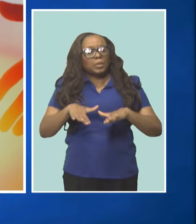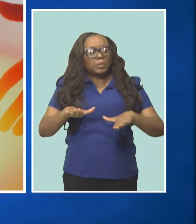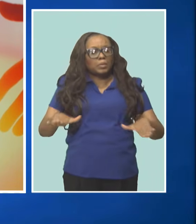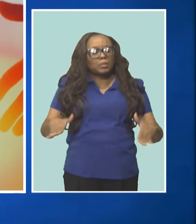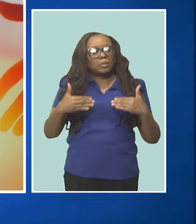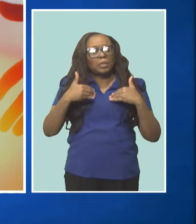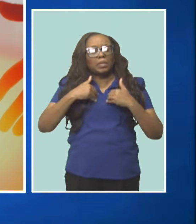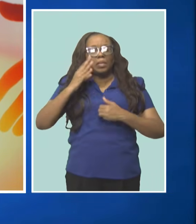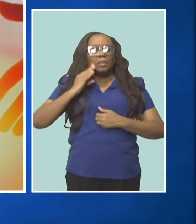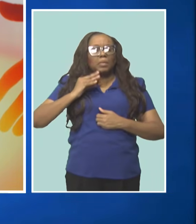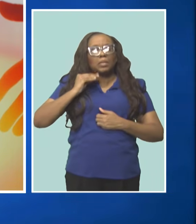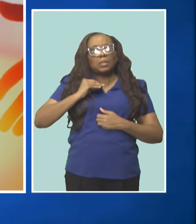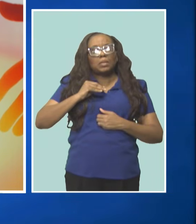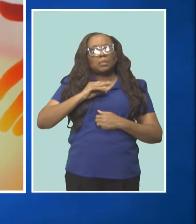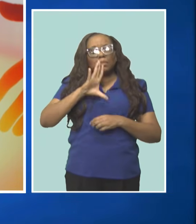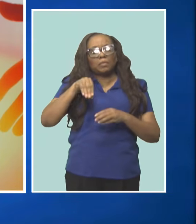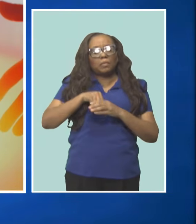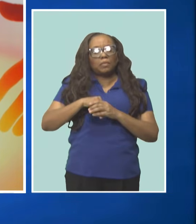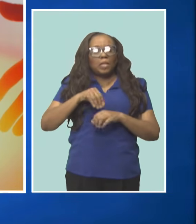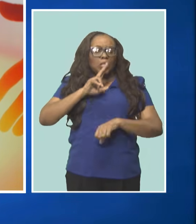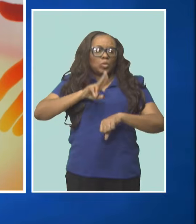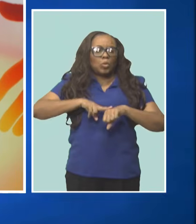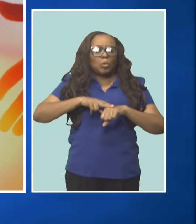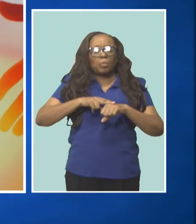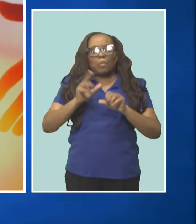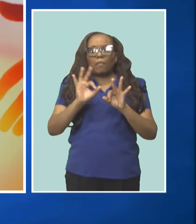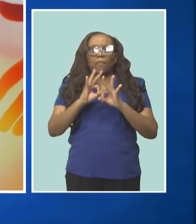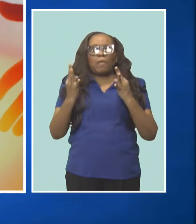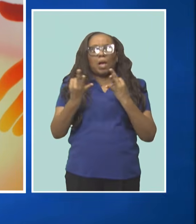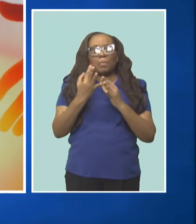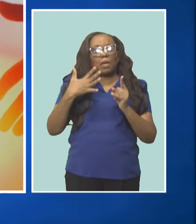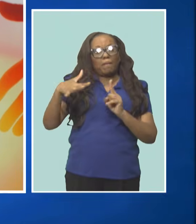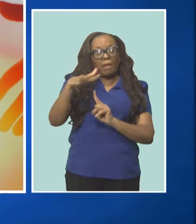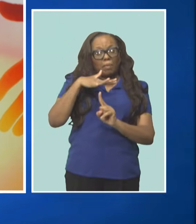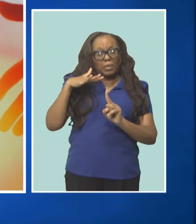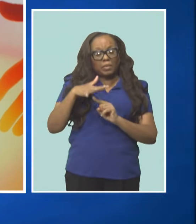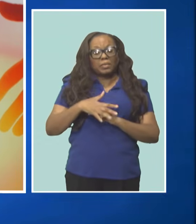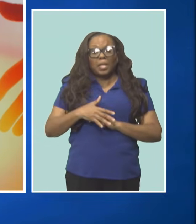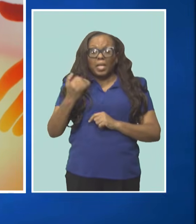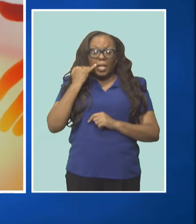family environment. I also would have to say that persons who come forward would obviously